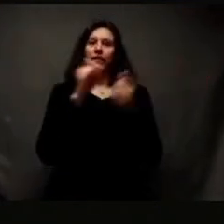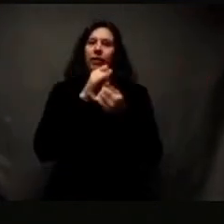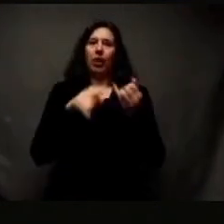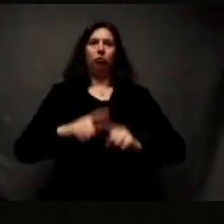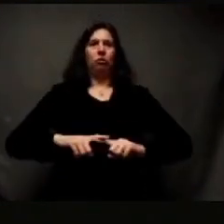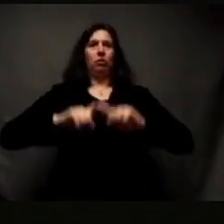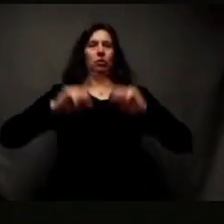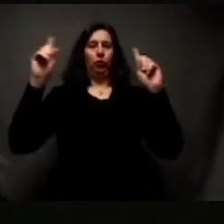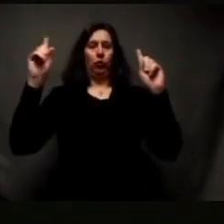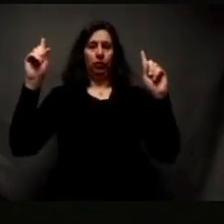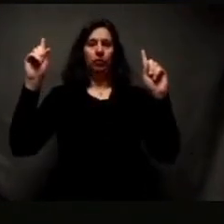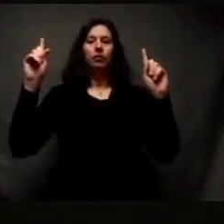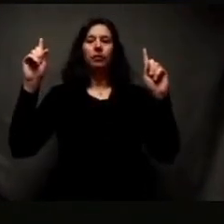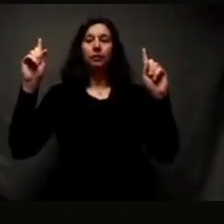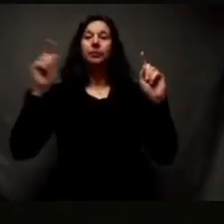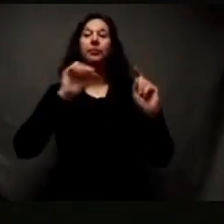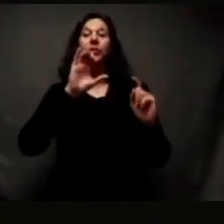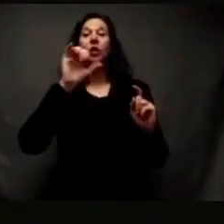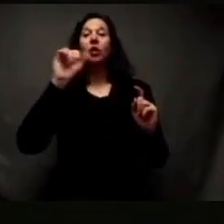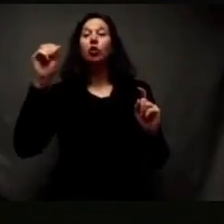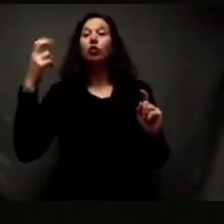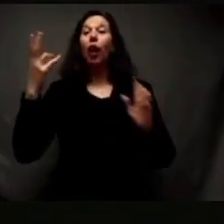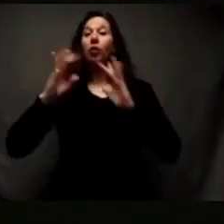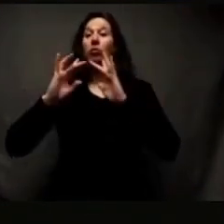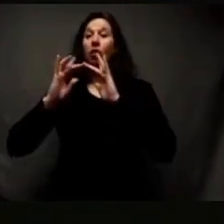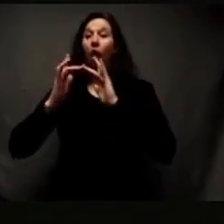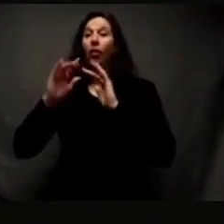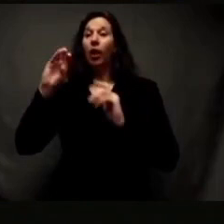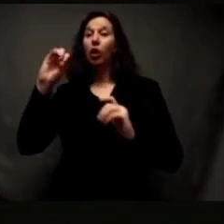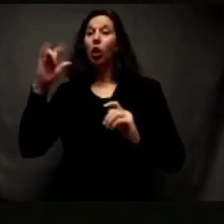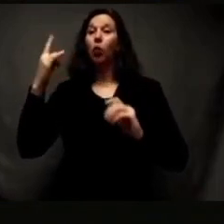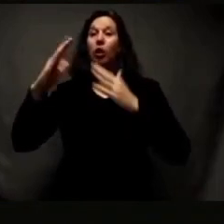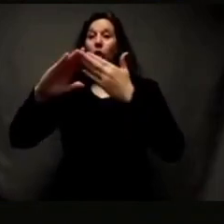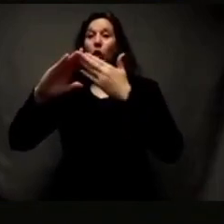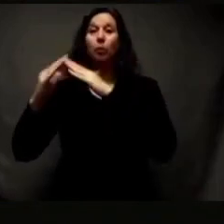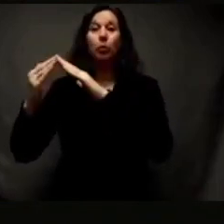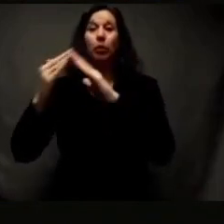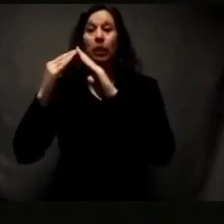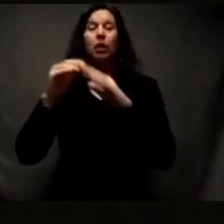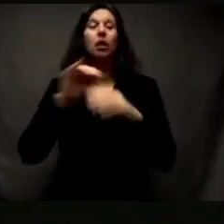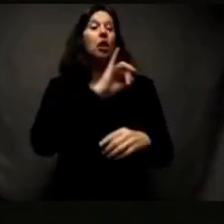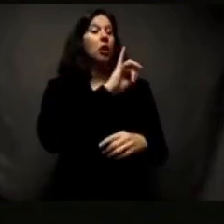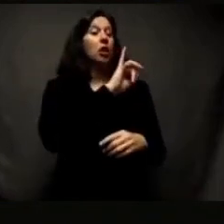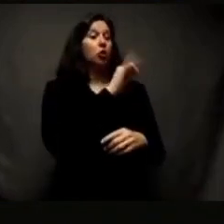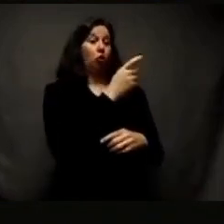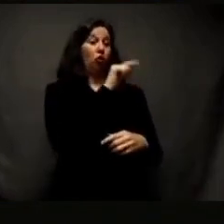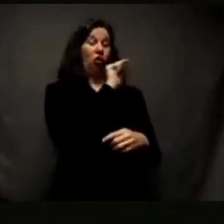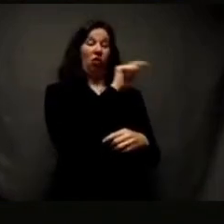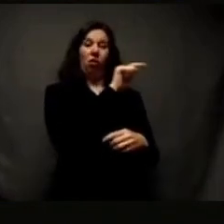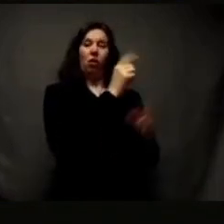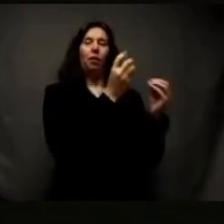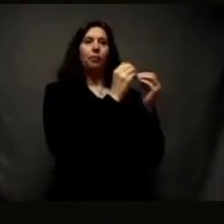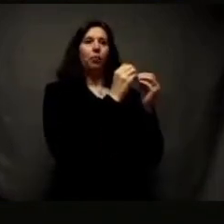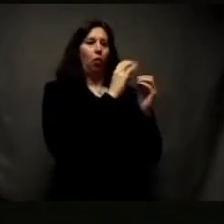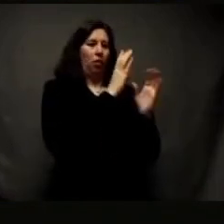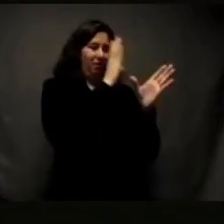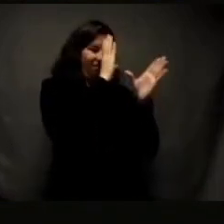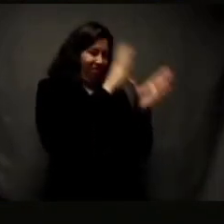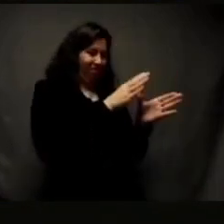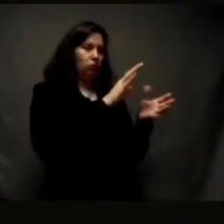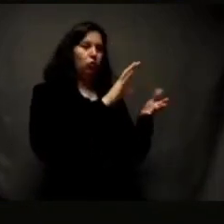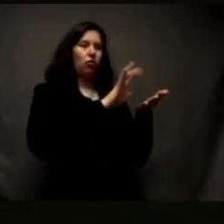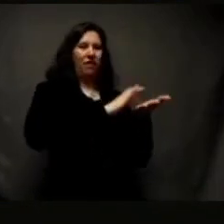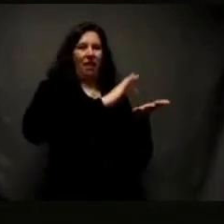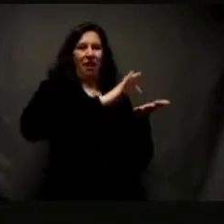this session, is that Scratch is an online coding community, whereas Scratch Junior is much more personal to that device. So